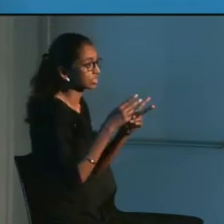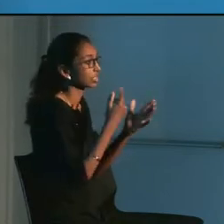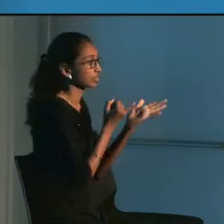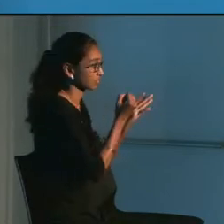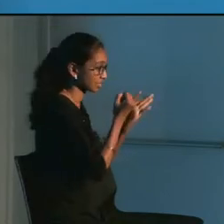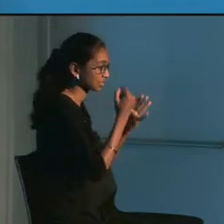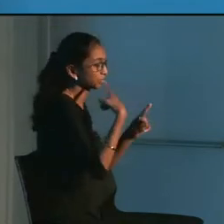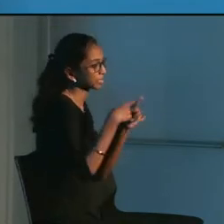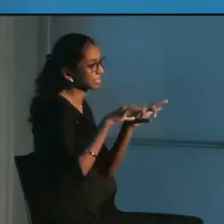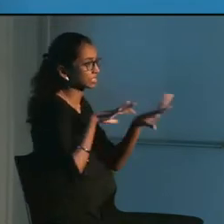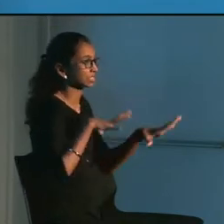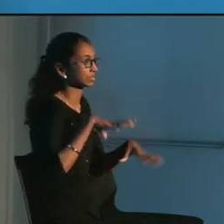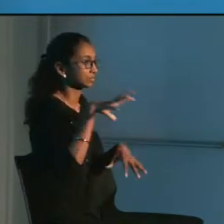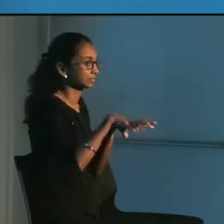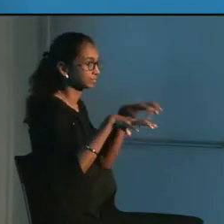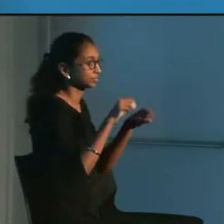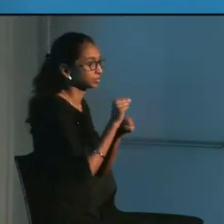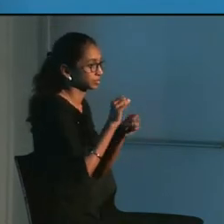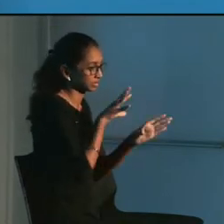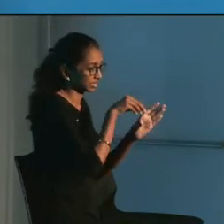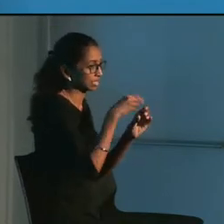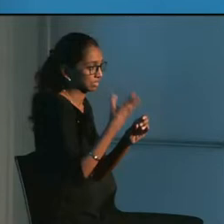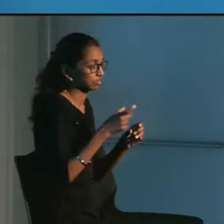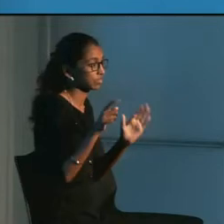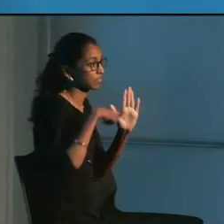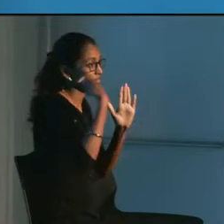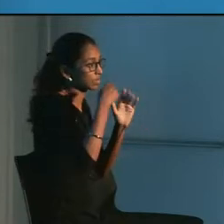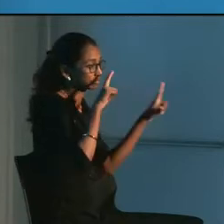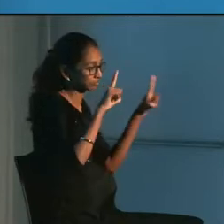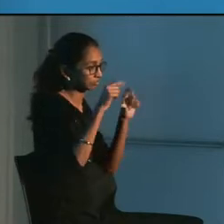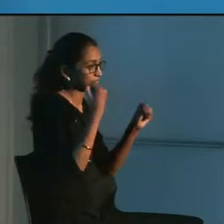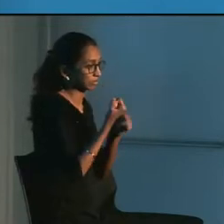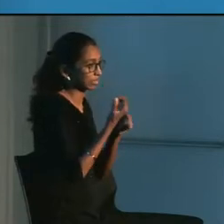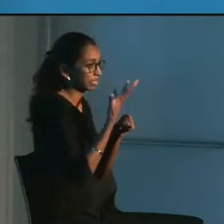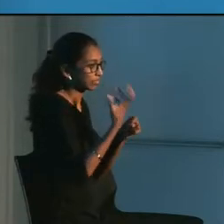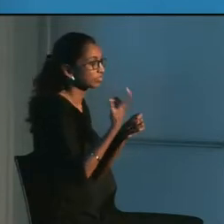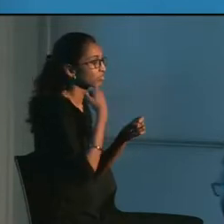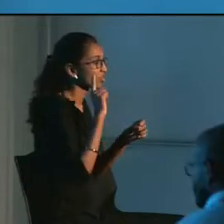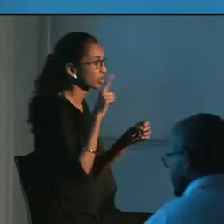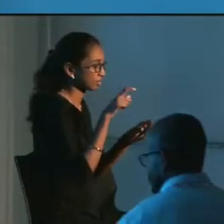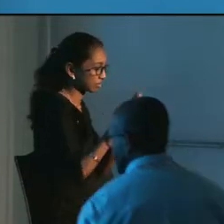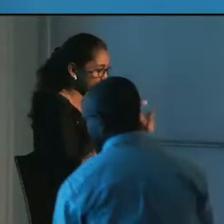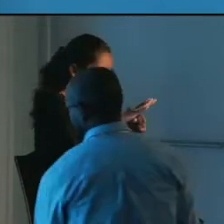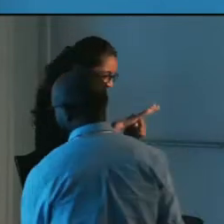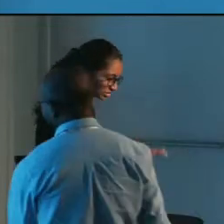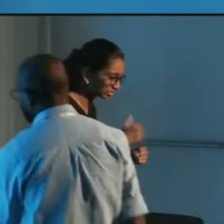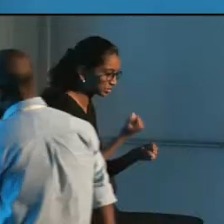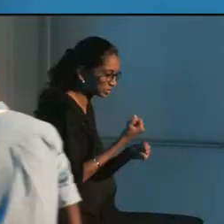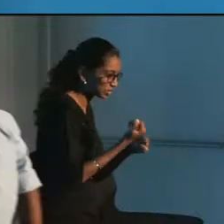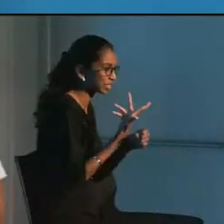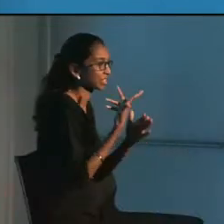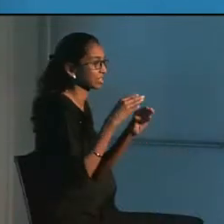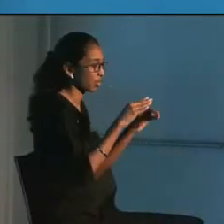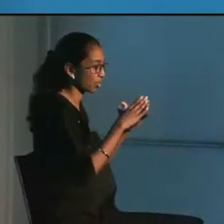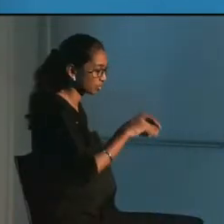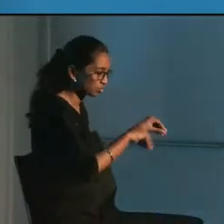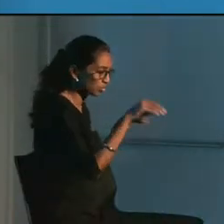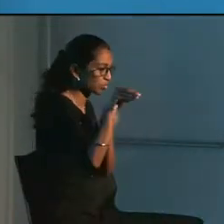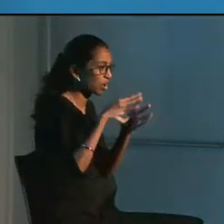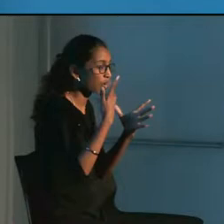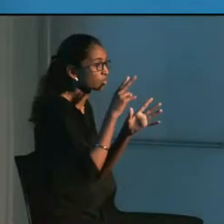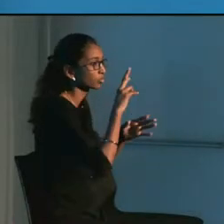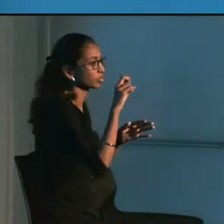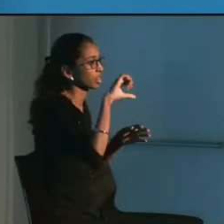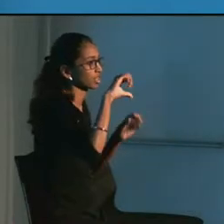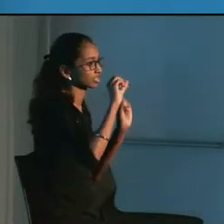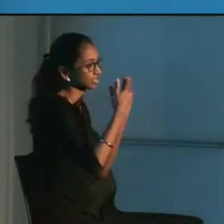urban contexts. She has been making films around labor, migration, and cities since 2009. So thank